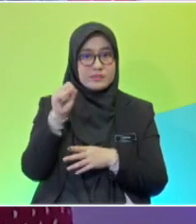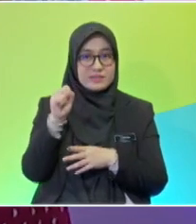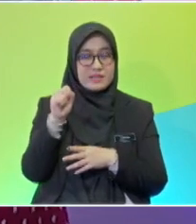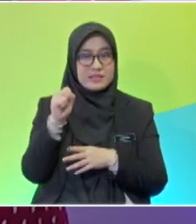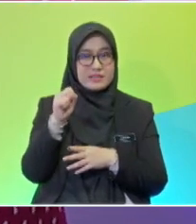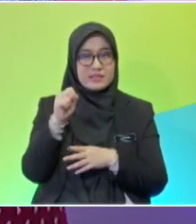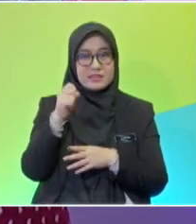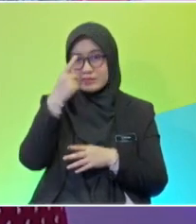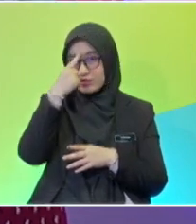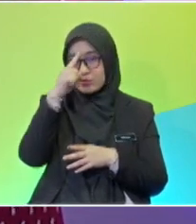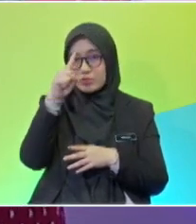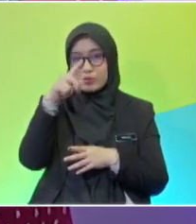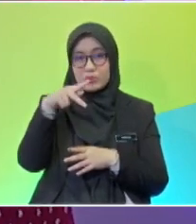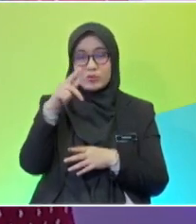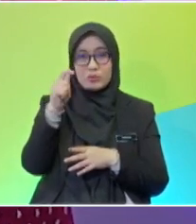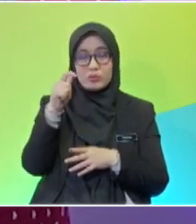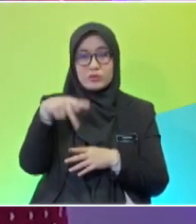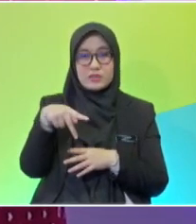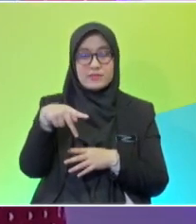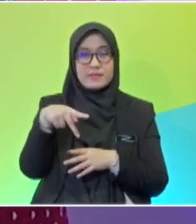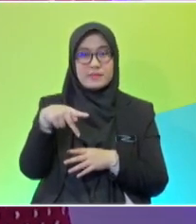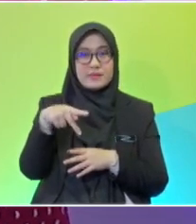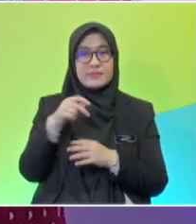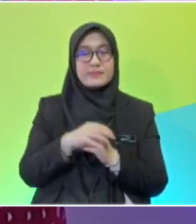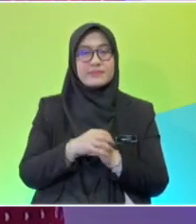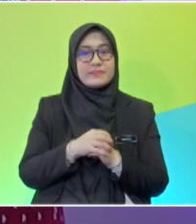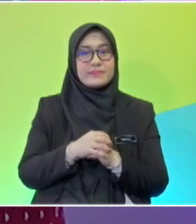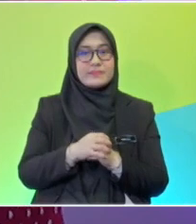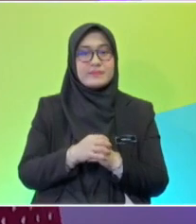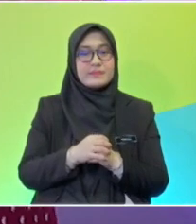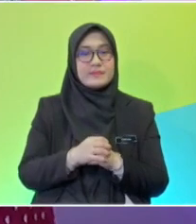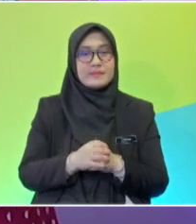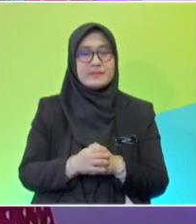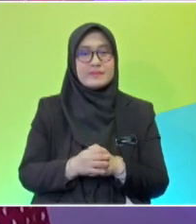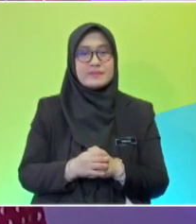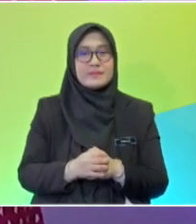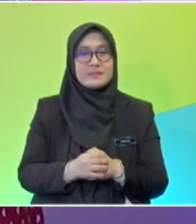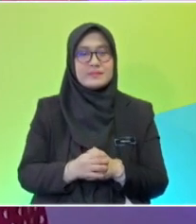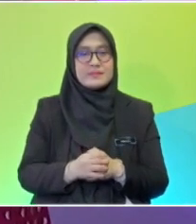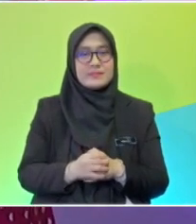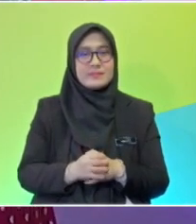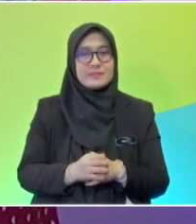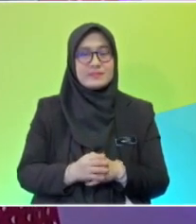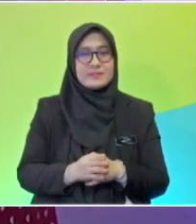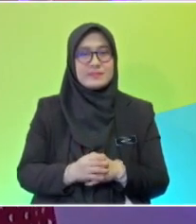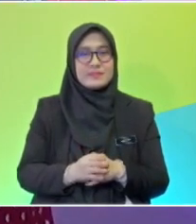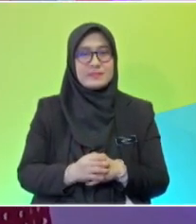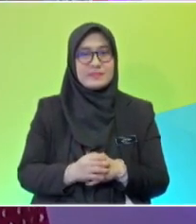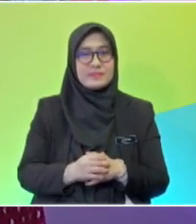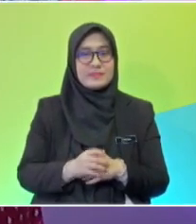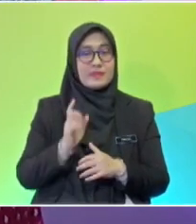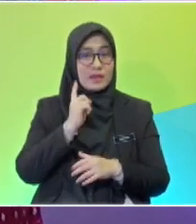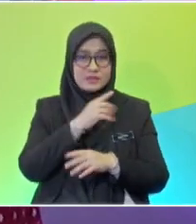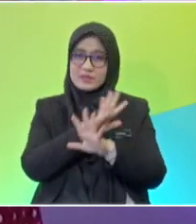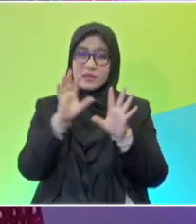TP, descriptors, they do not mirror the learning standards that we can find in the SOW.